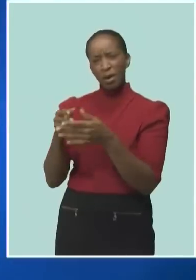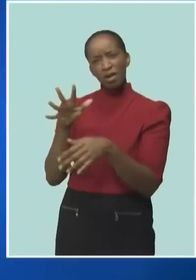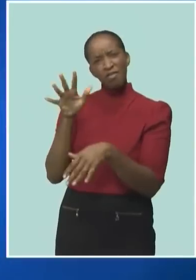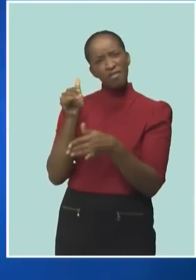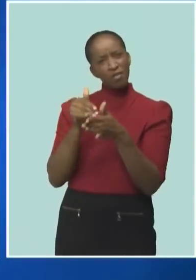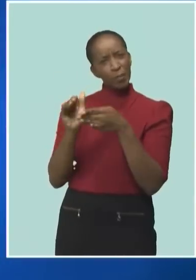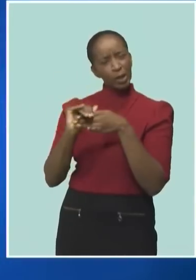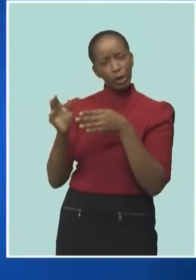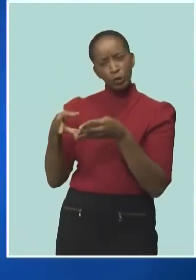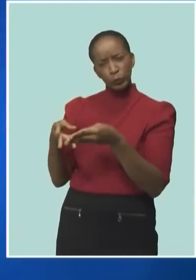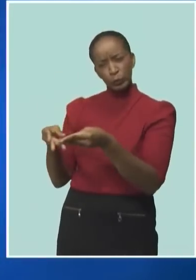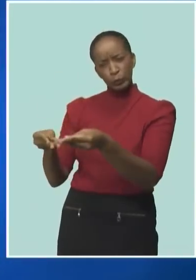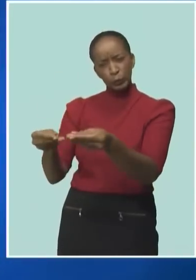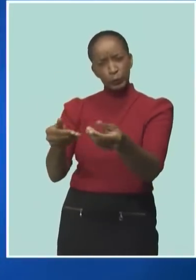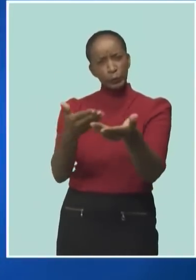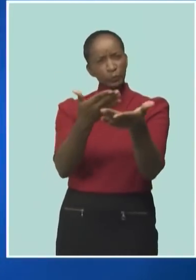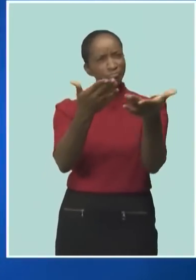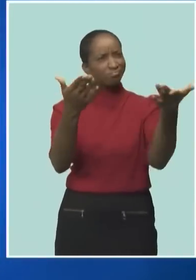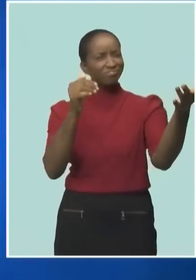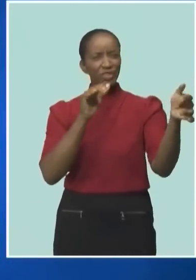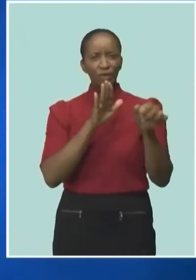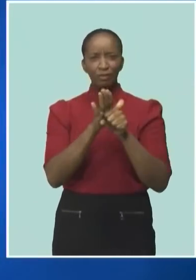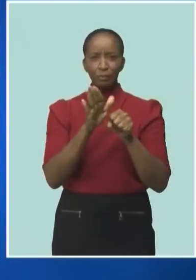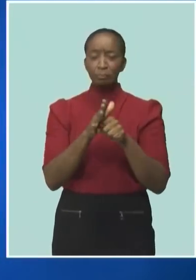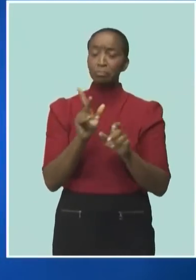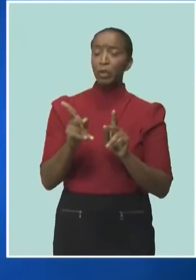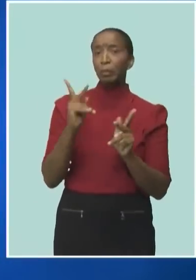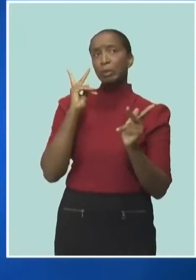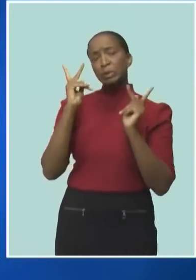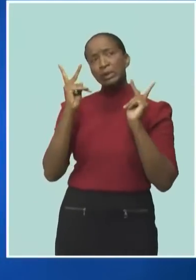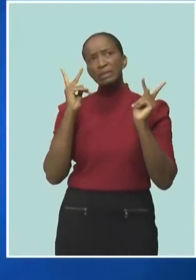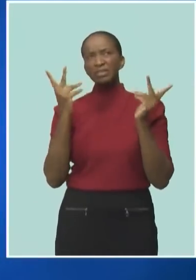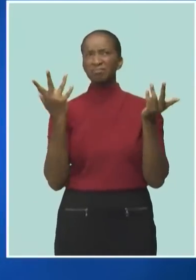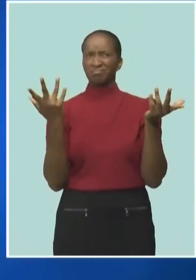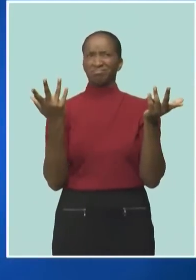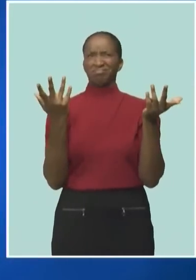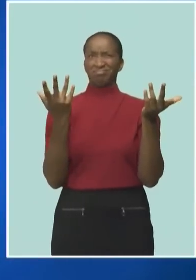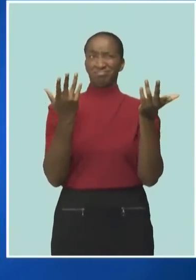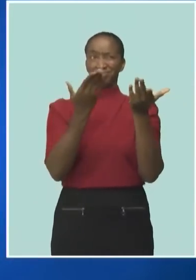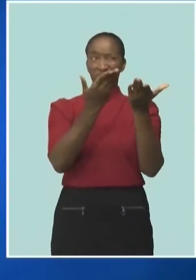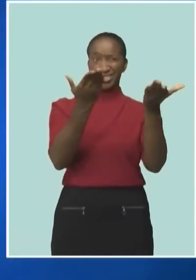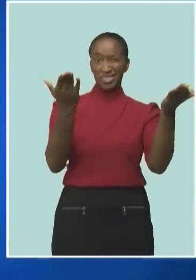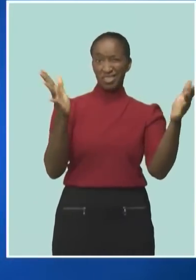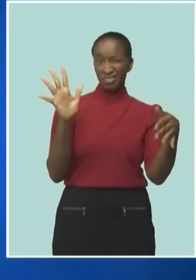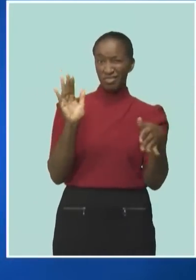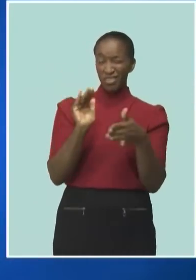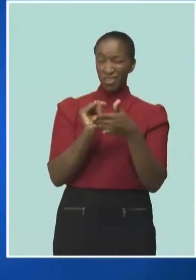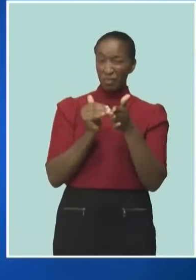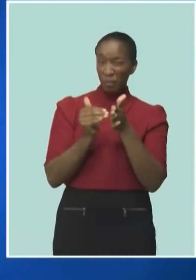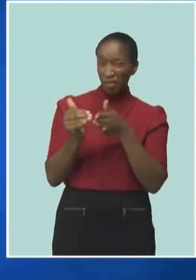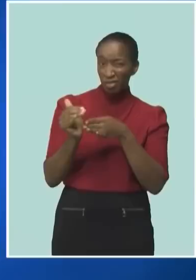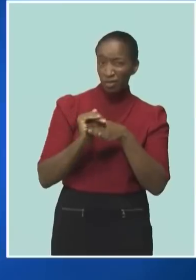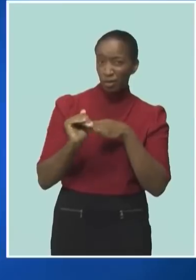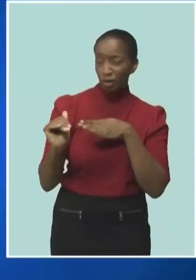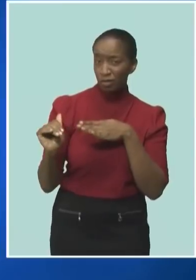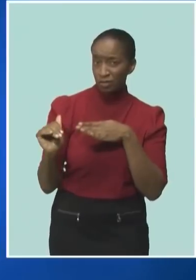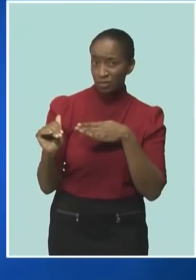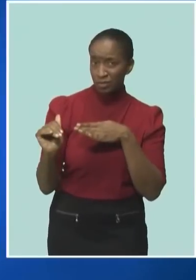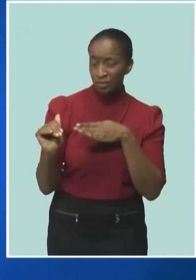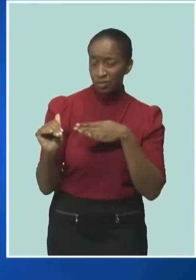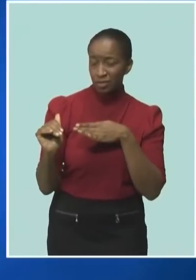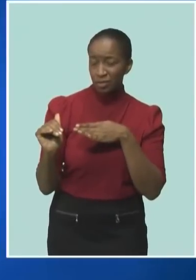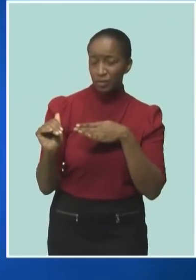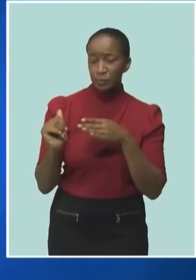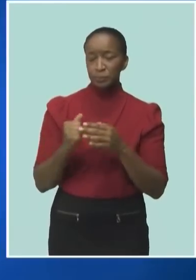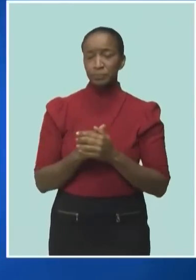Casual observers are not satisfied that $5 million has been spent in Oystins. So there's nothing wrong with saying